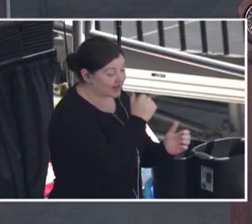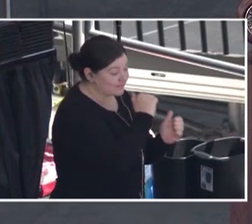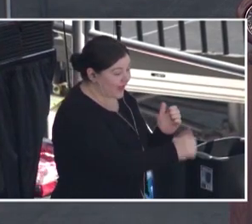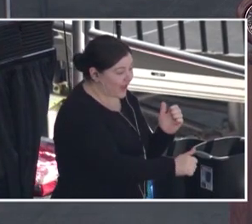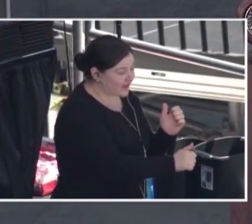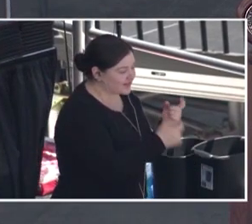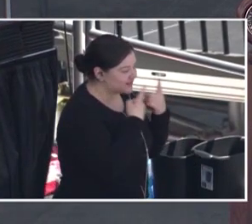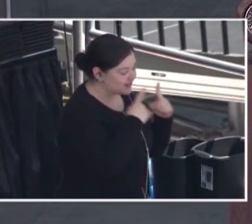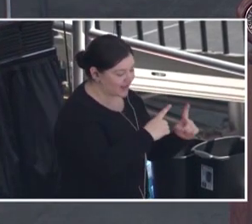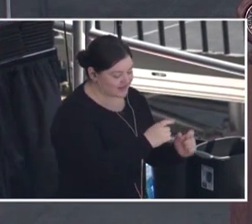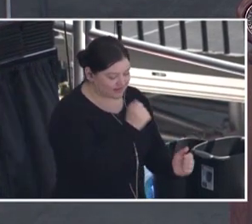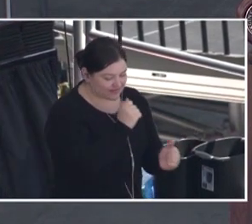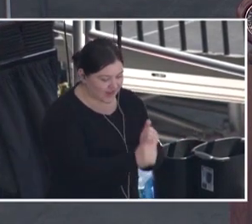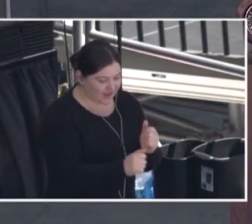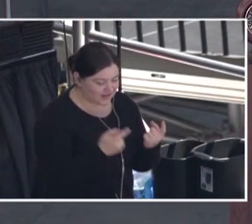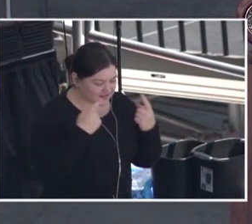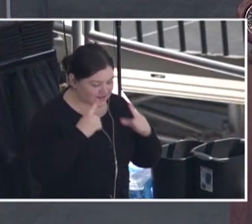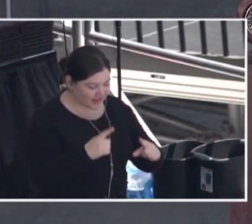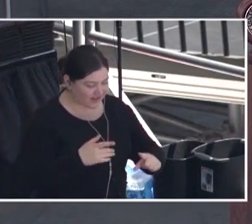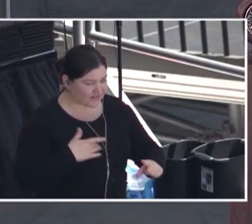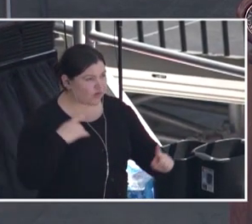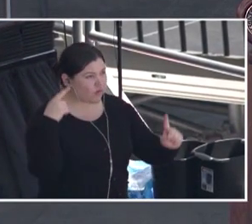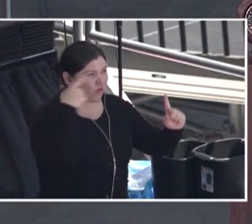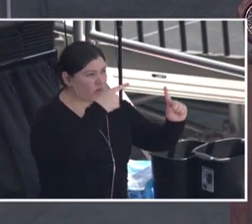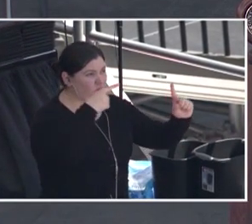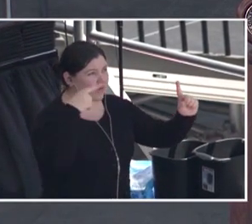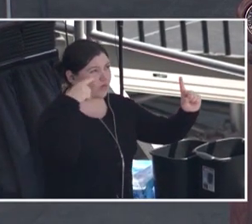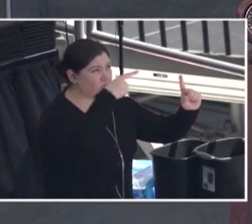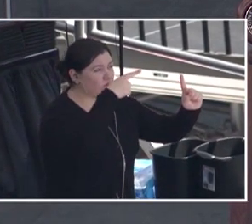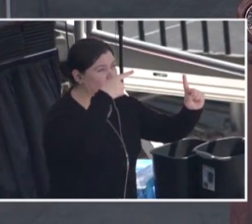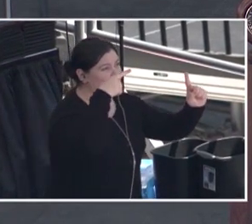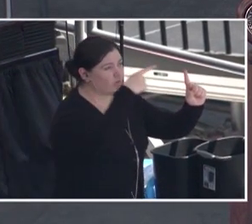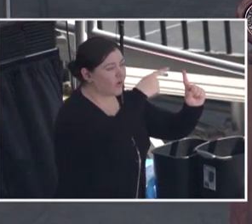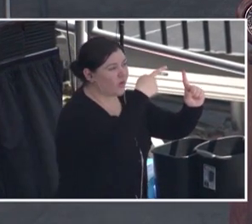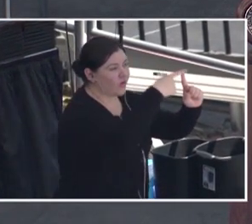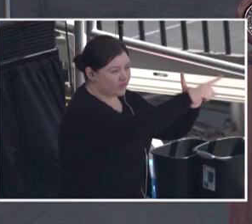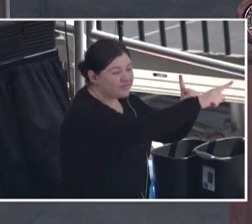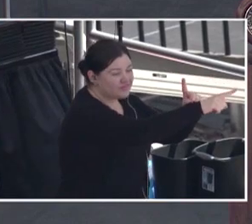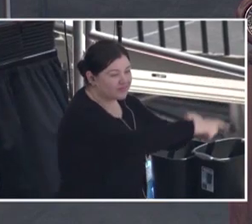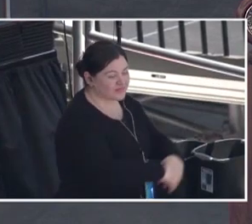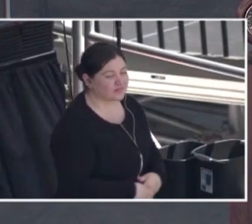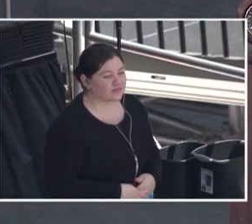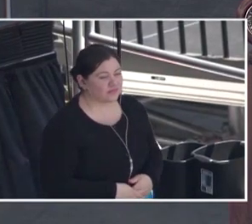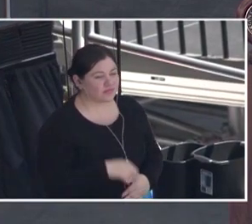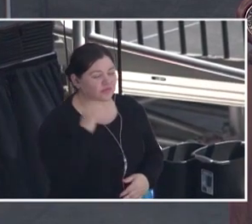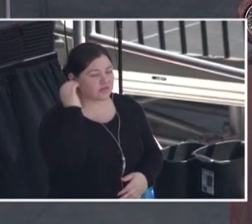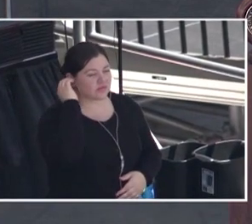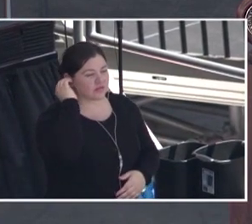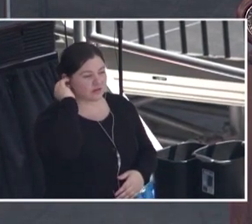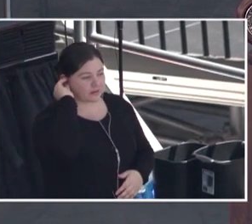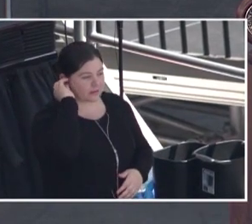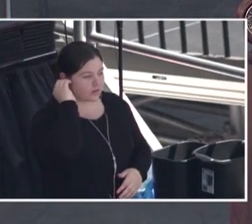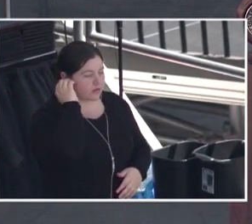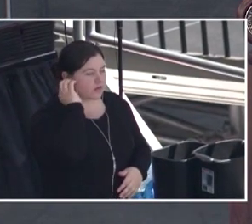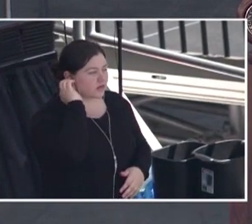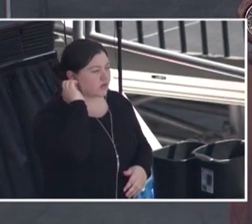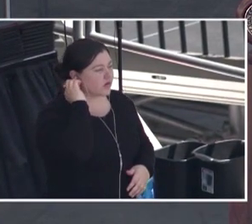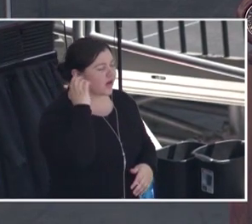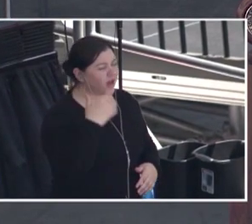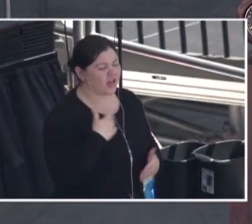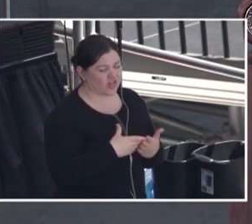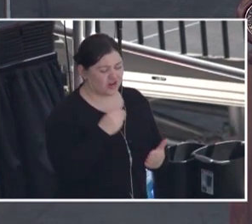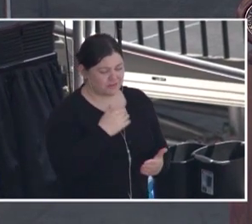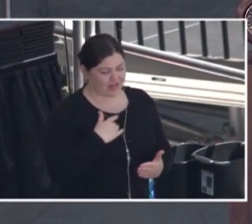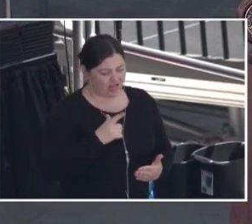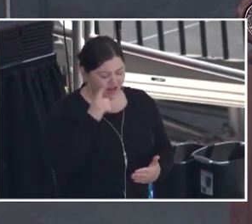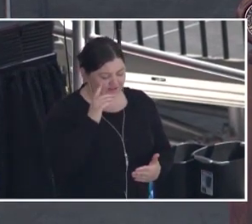achievement. It brought you closer to your goal. But one thing I have absorbed in my later in life academic career is